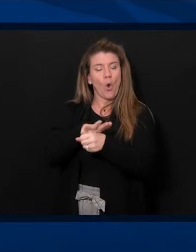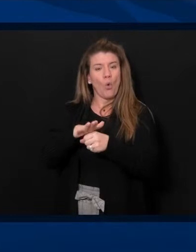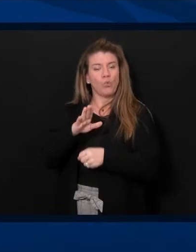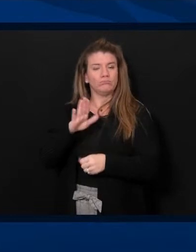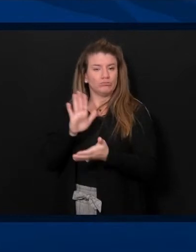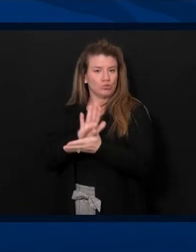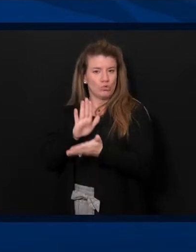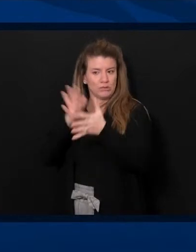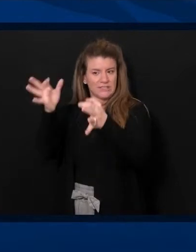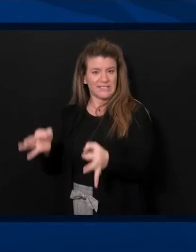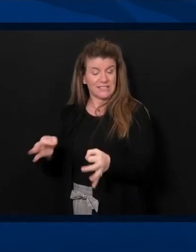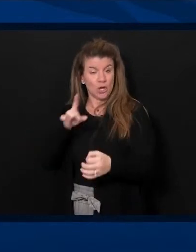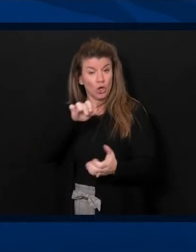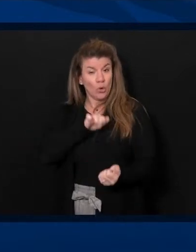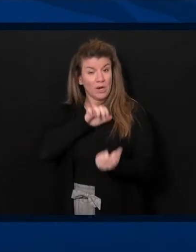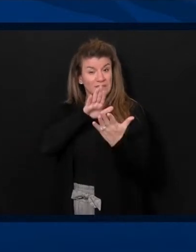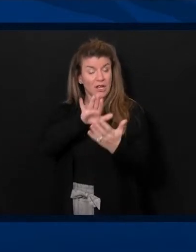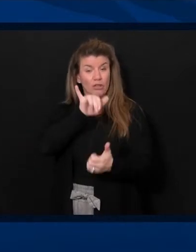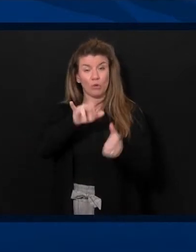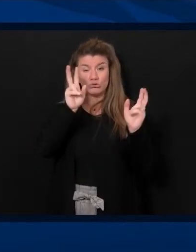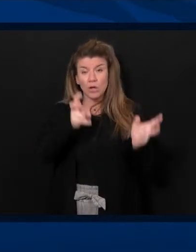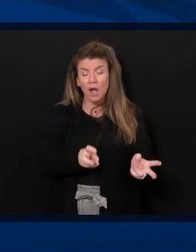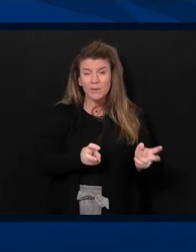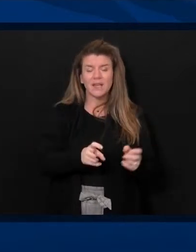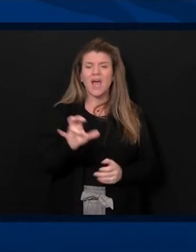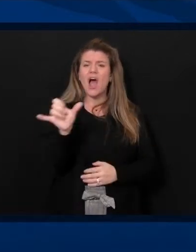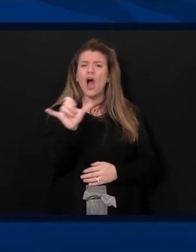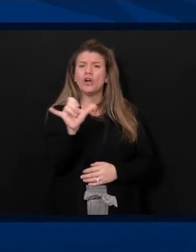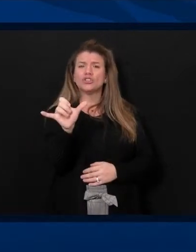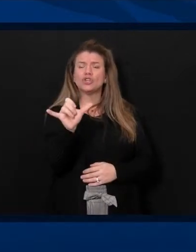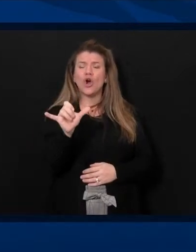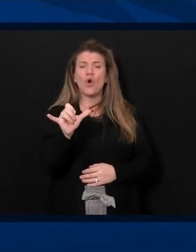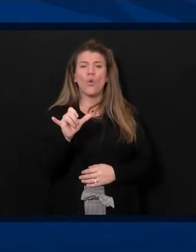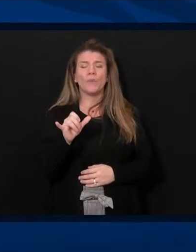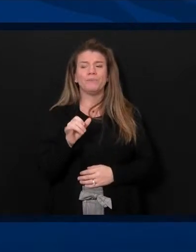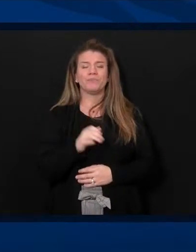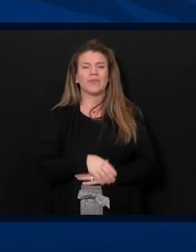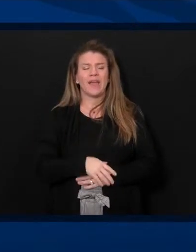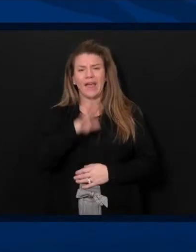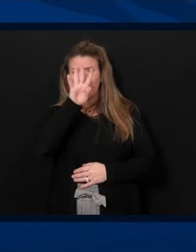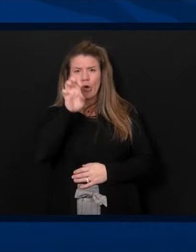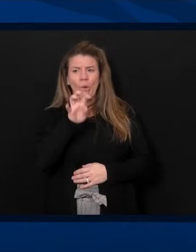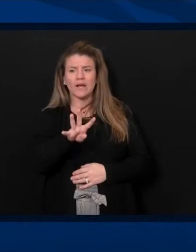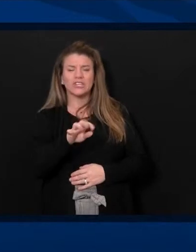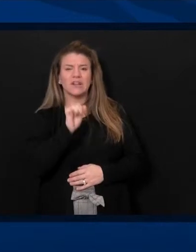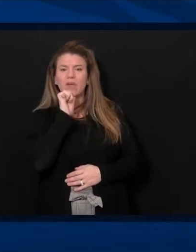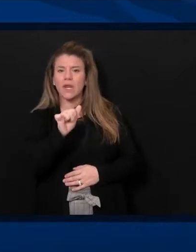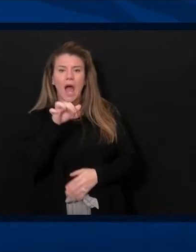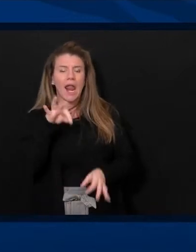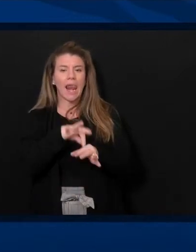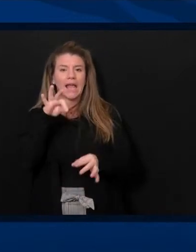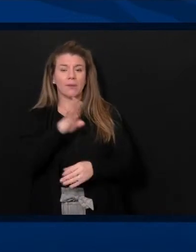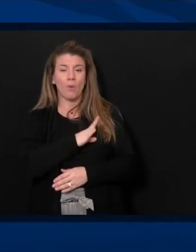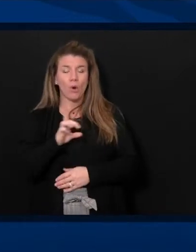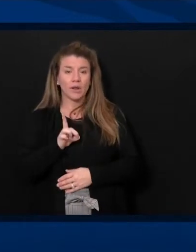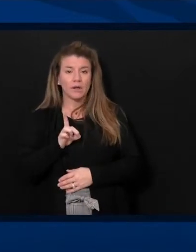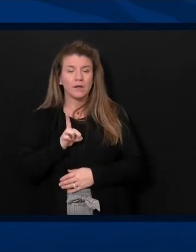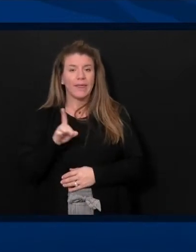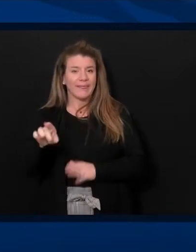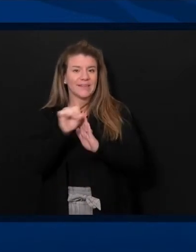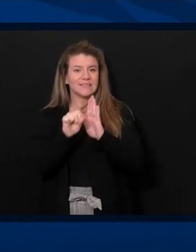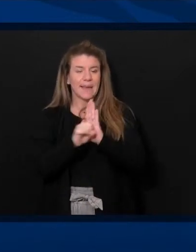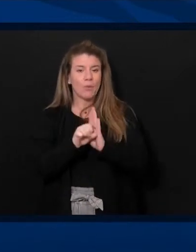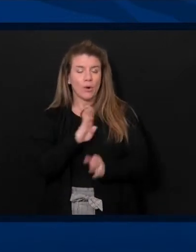decisions. Can you address those topics, please? And also the quandary of a non-elected board like the state board